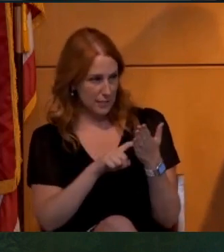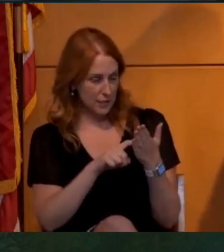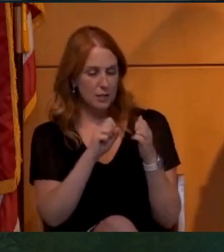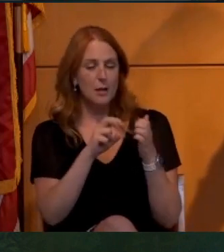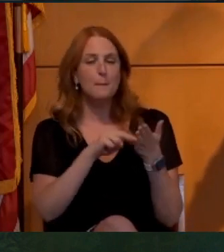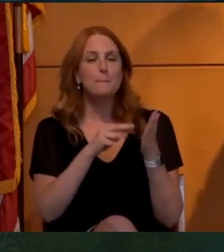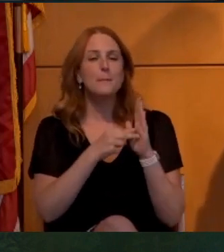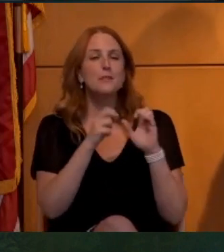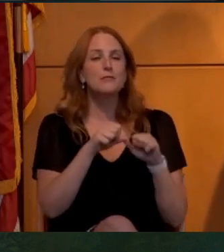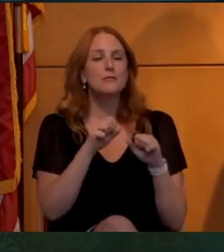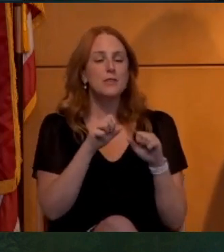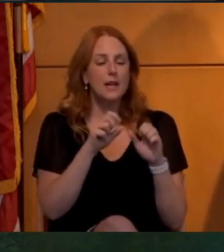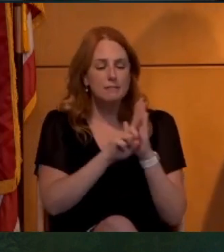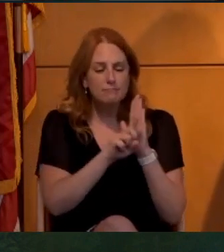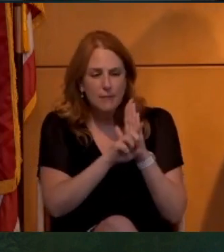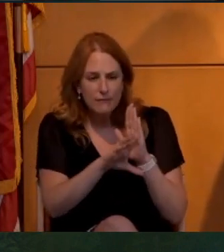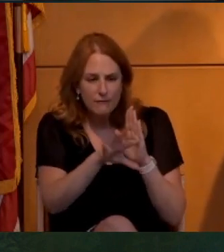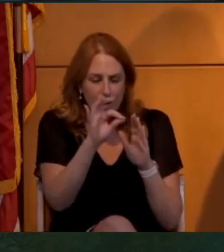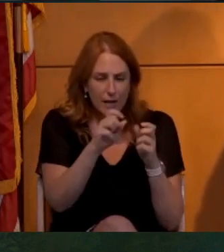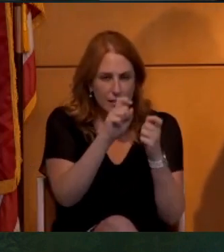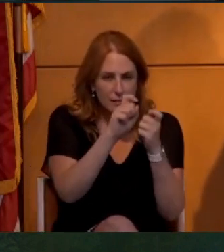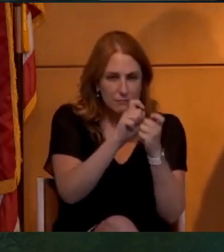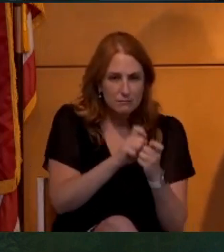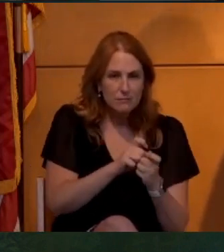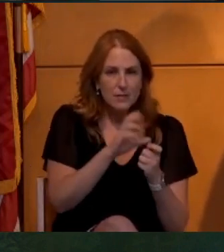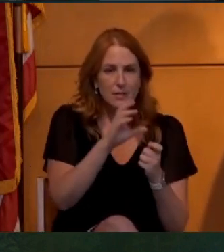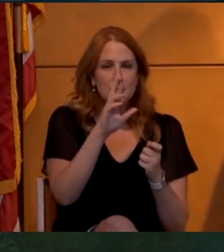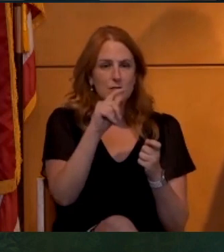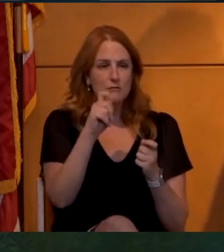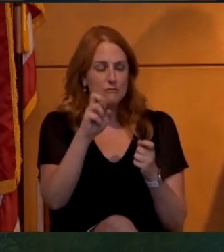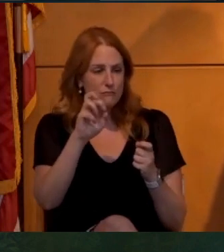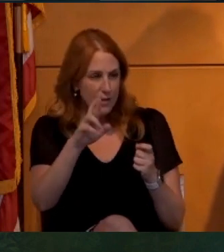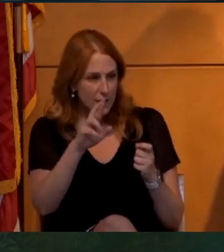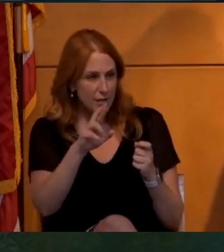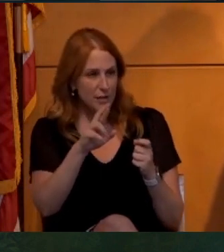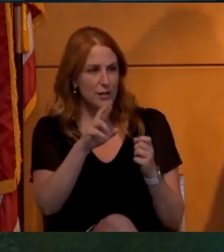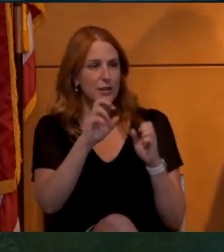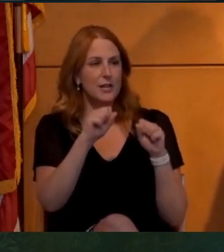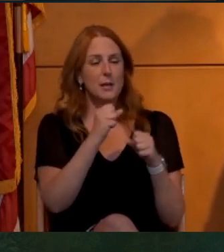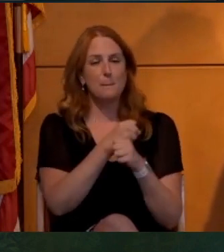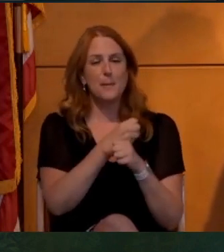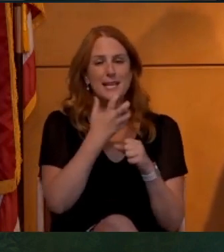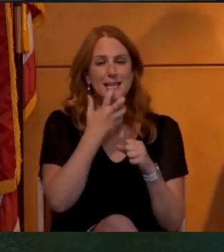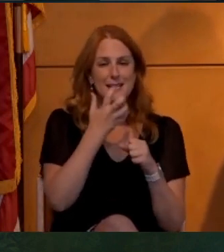individual craters on NAC strips, produces GeoTIFF hazard heat map,